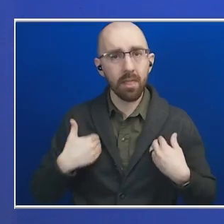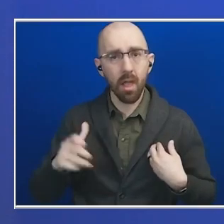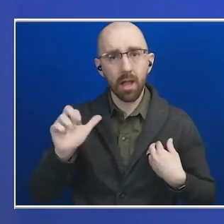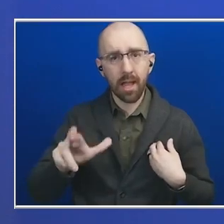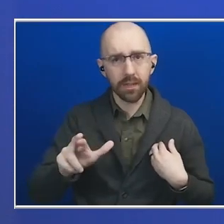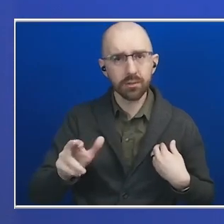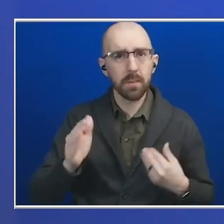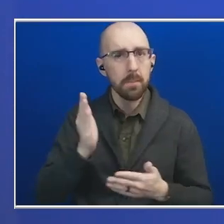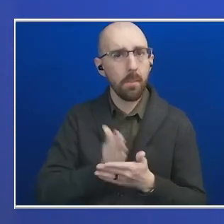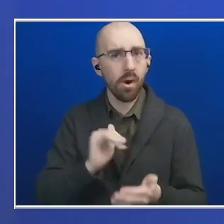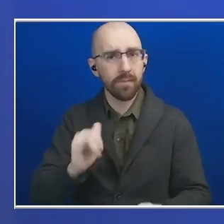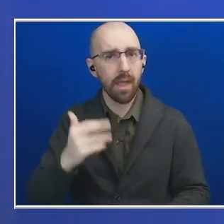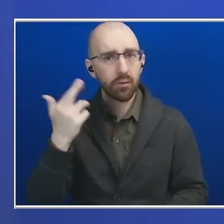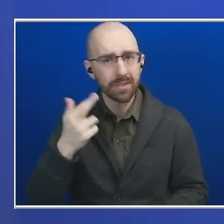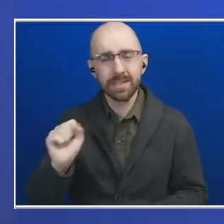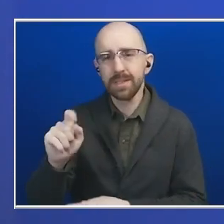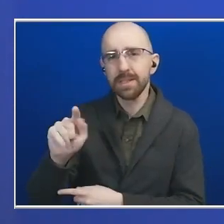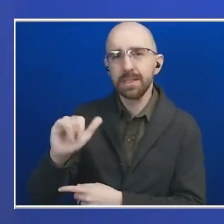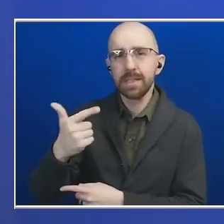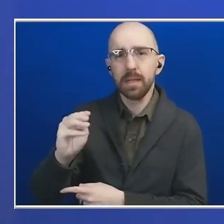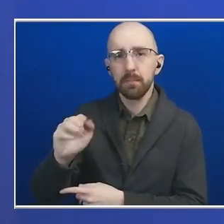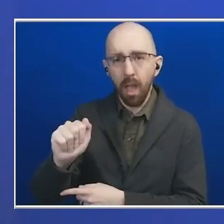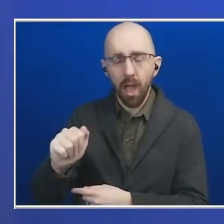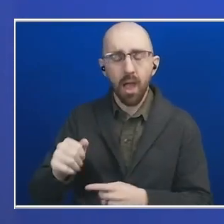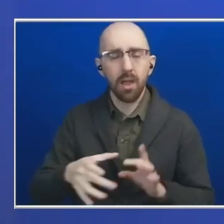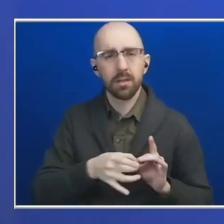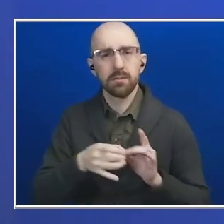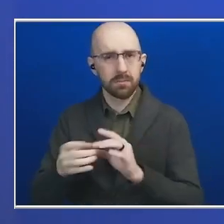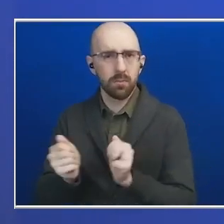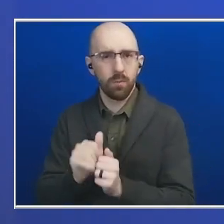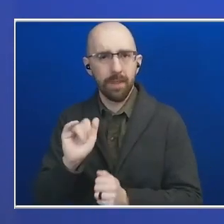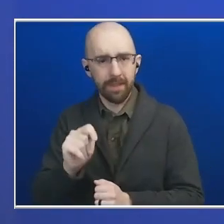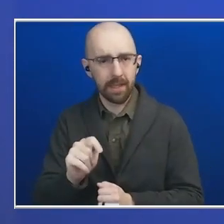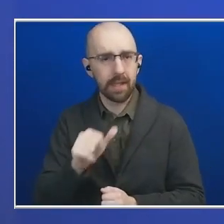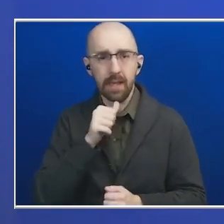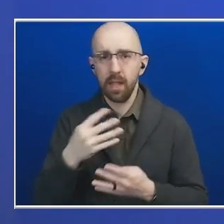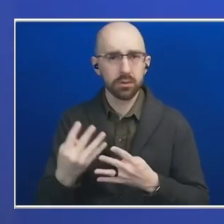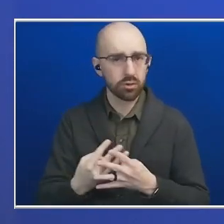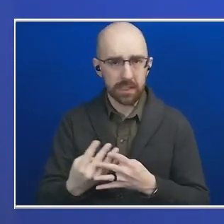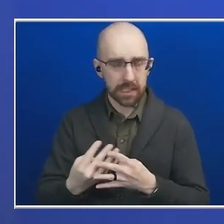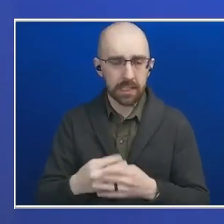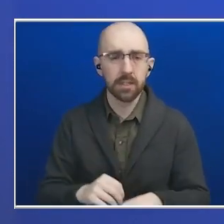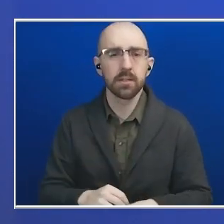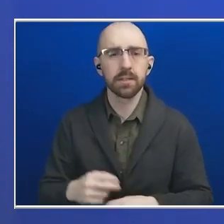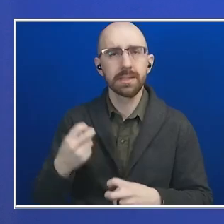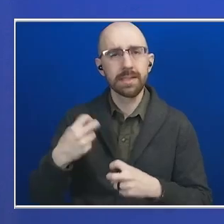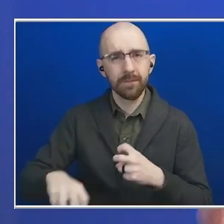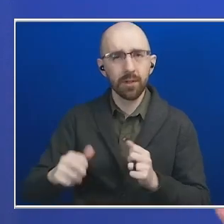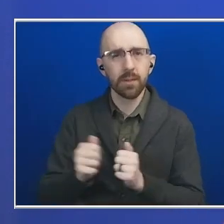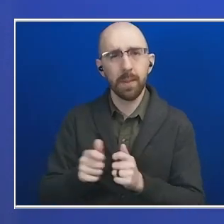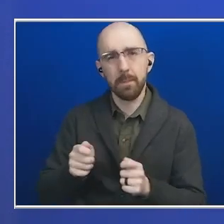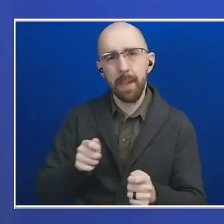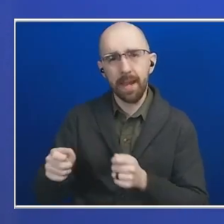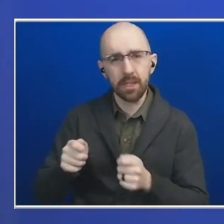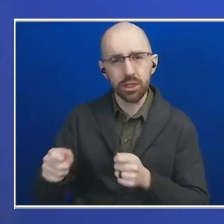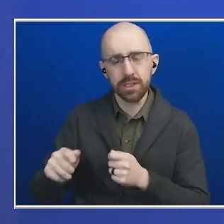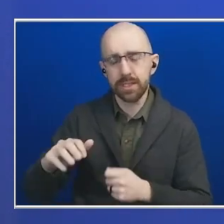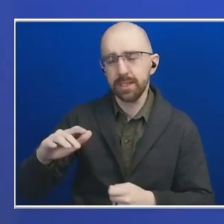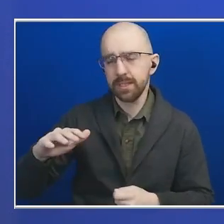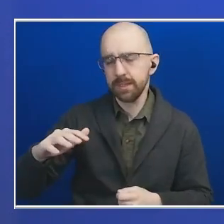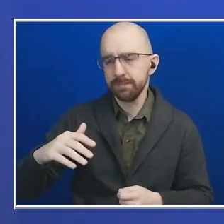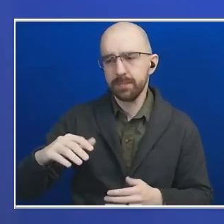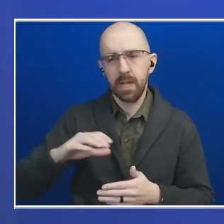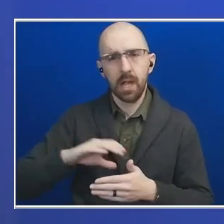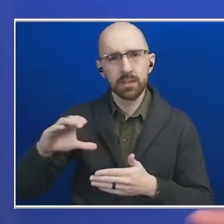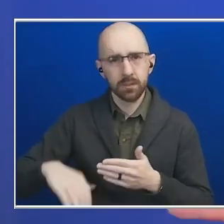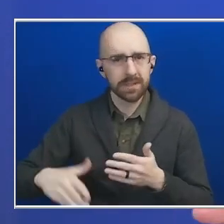the stigma that lung cancer has associated with it, not getting your screening, difficulty with managing the consequences thereof, but